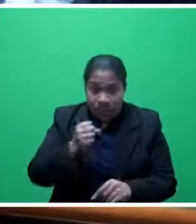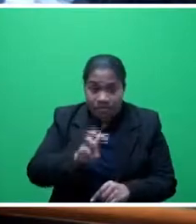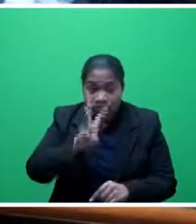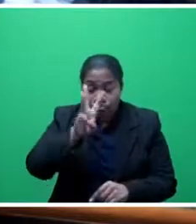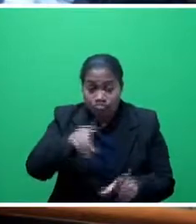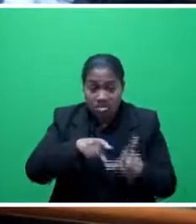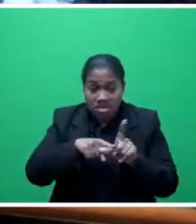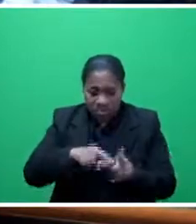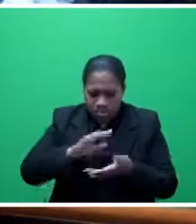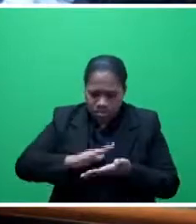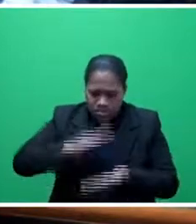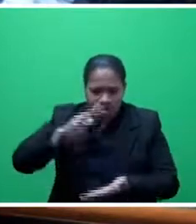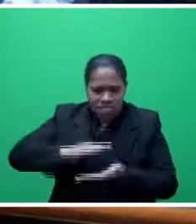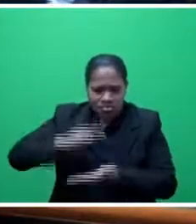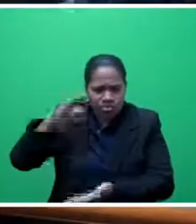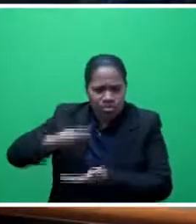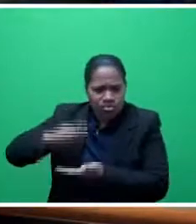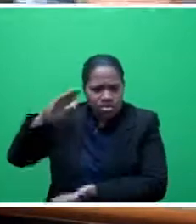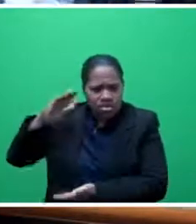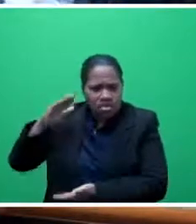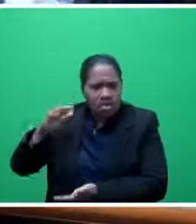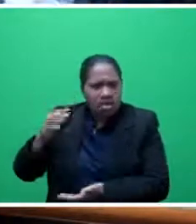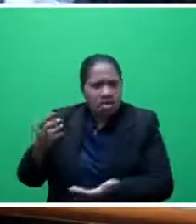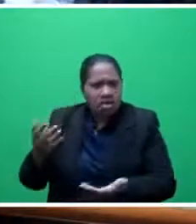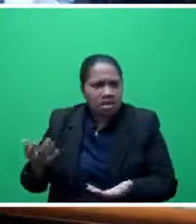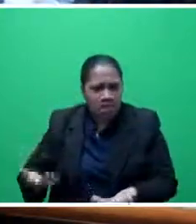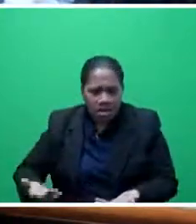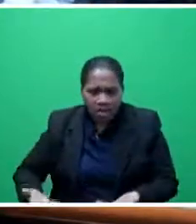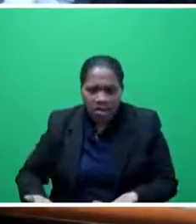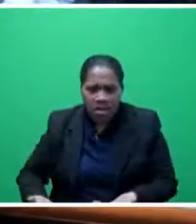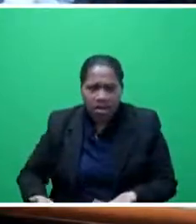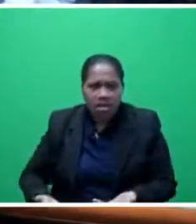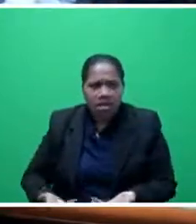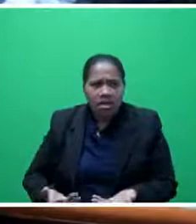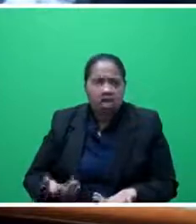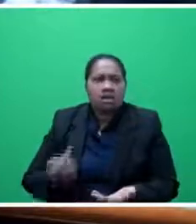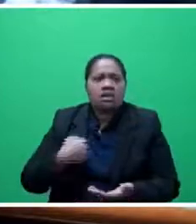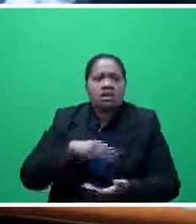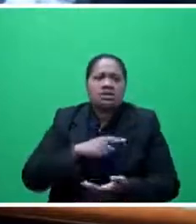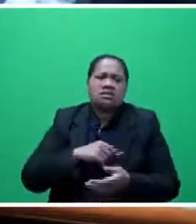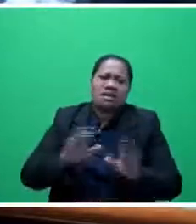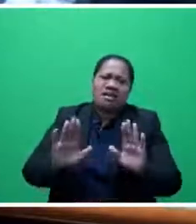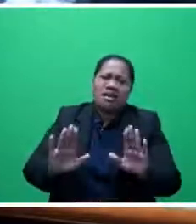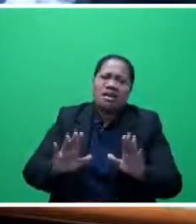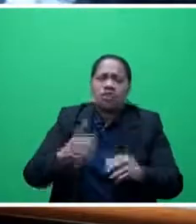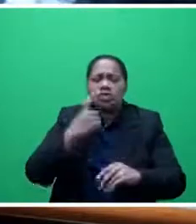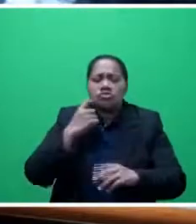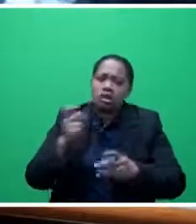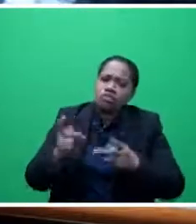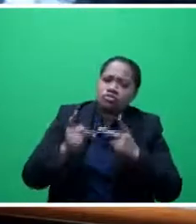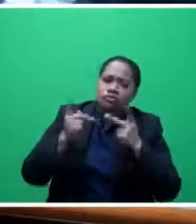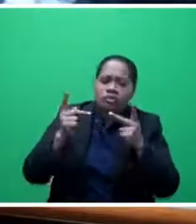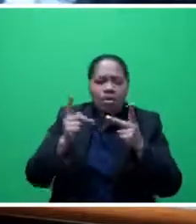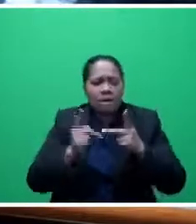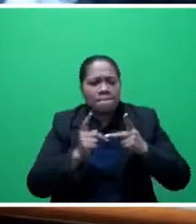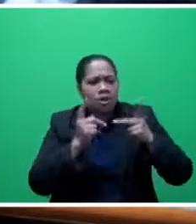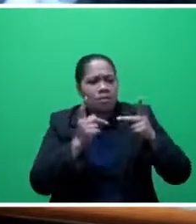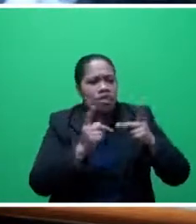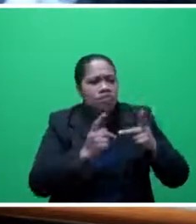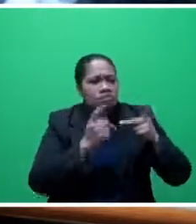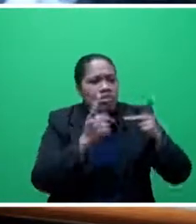of increase. And we were ridiculed in this house. Oh, we are trying to promote this, trying to promote that. You said to remove